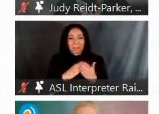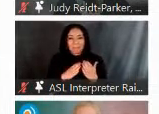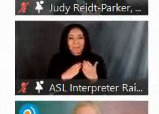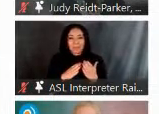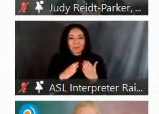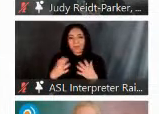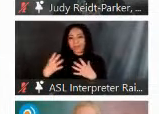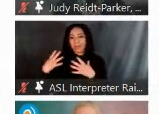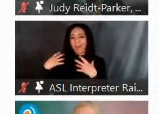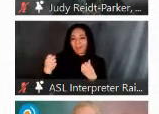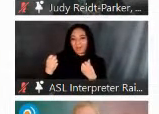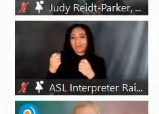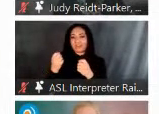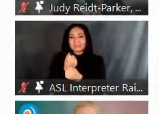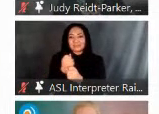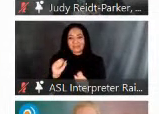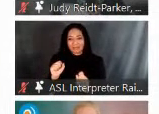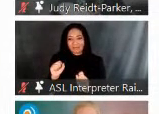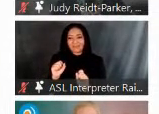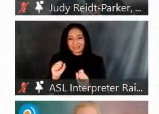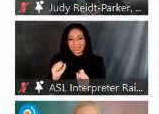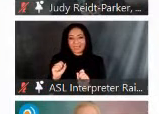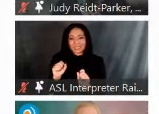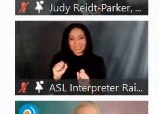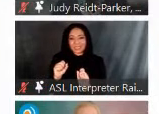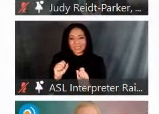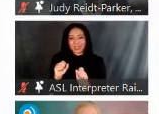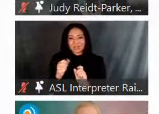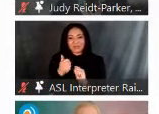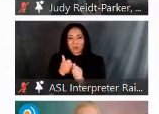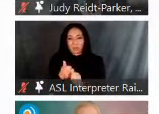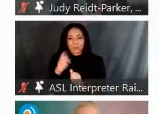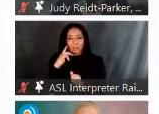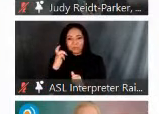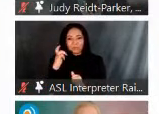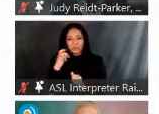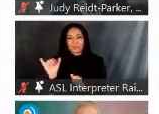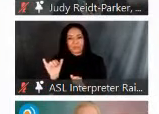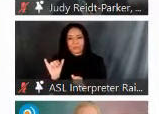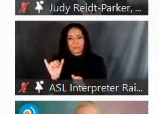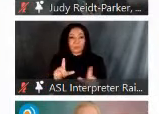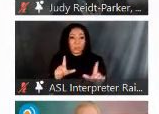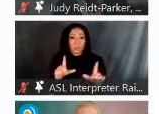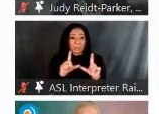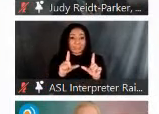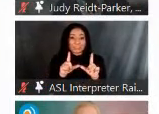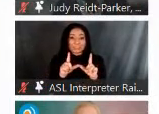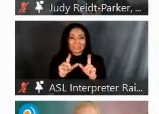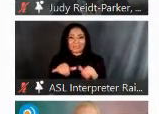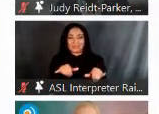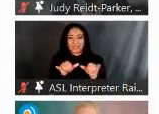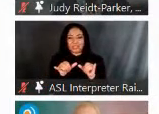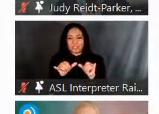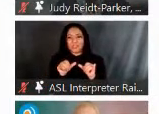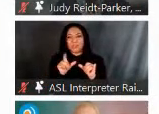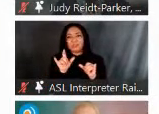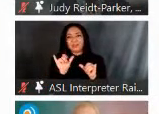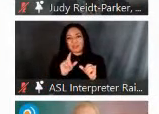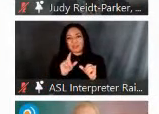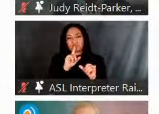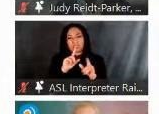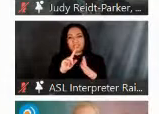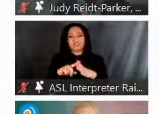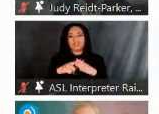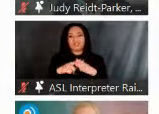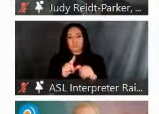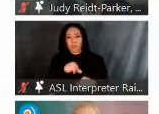health and safety standards Title 22 are before we move on. Licensing standards are the foundation from which quality is built because they ensure